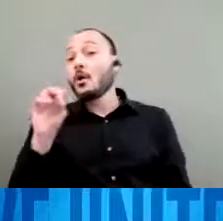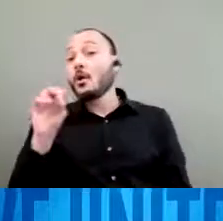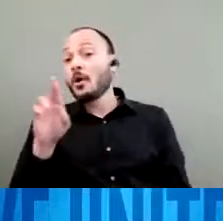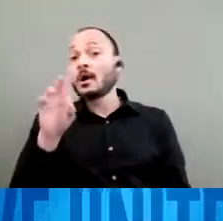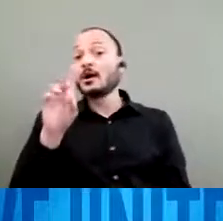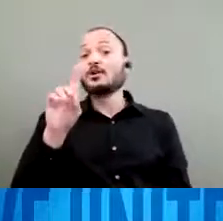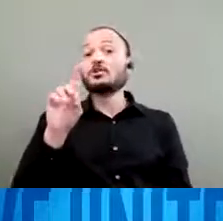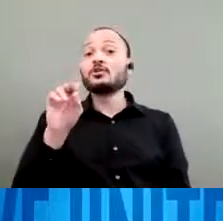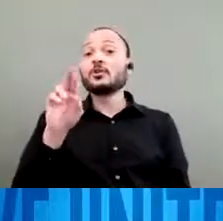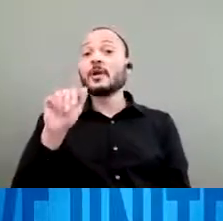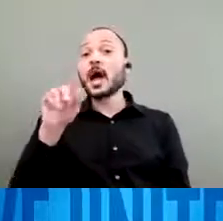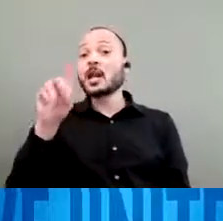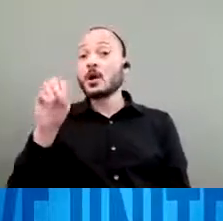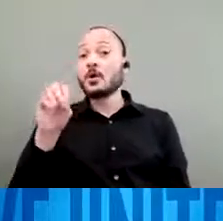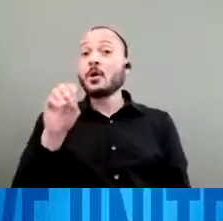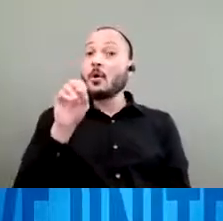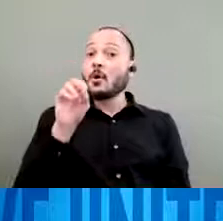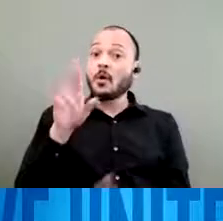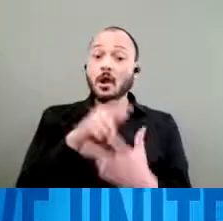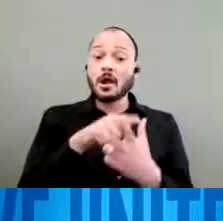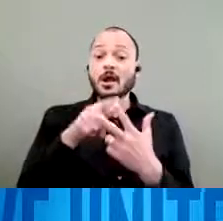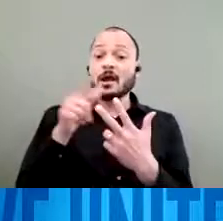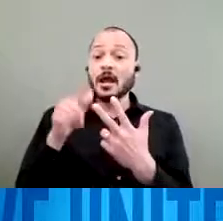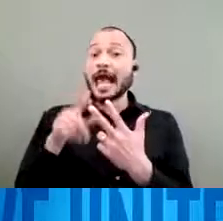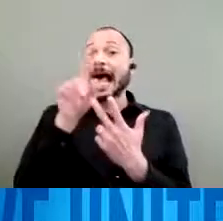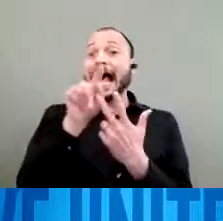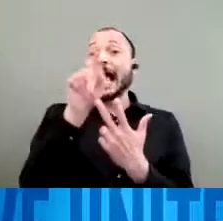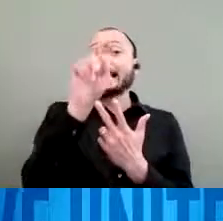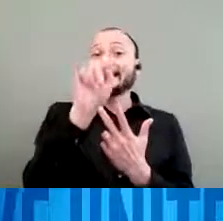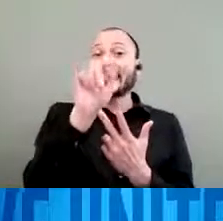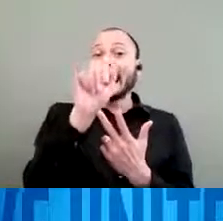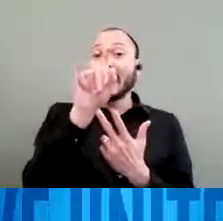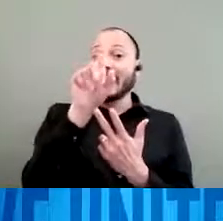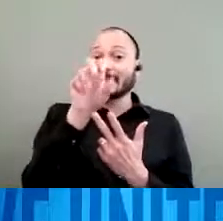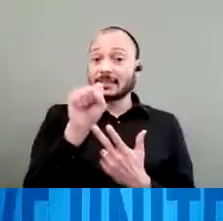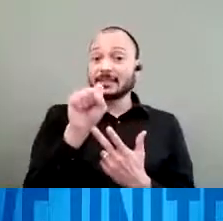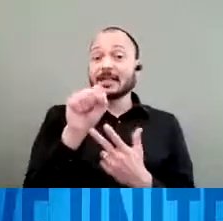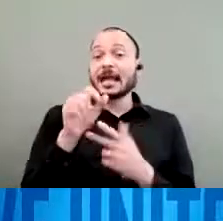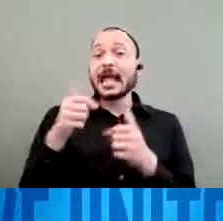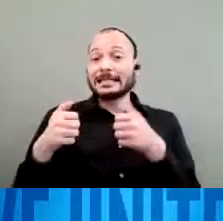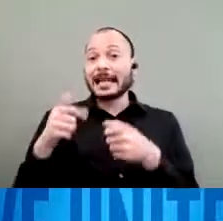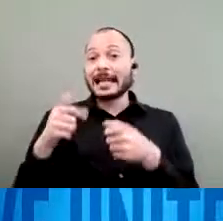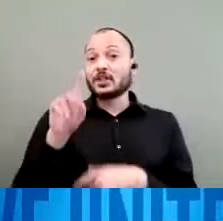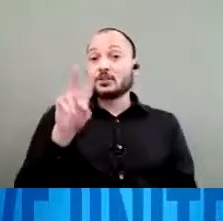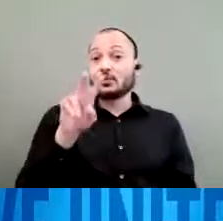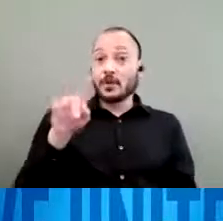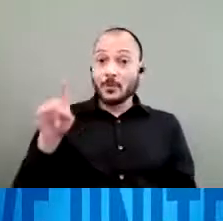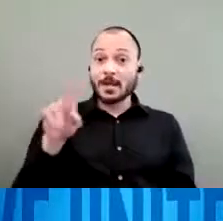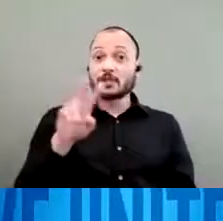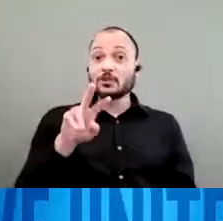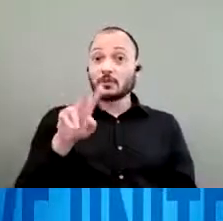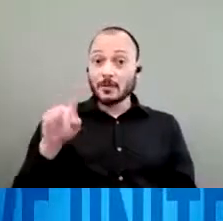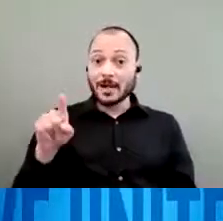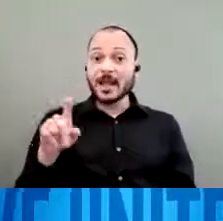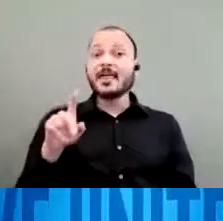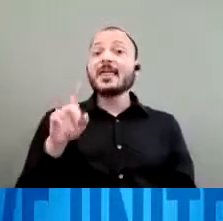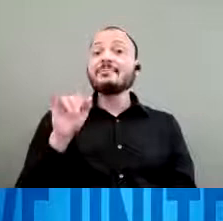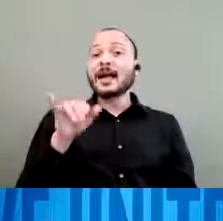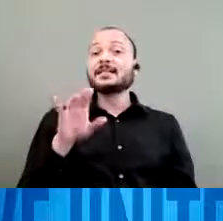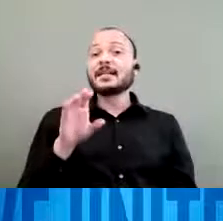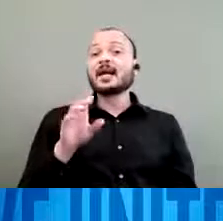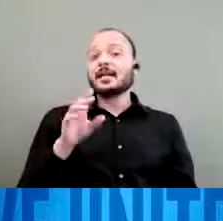taxes. You text any of those words to this number, 211-211. This is an opt-in program. And so you'll